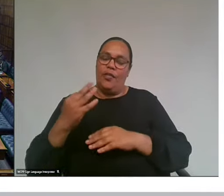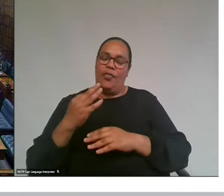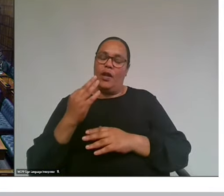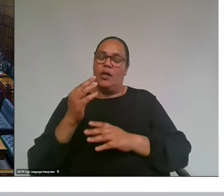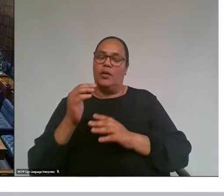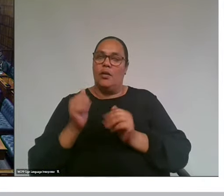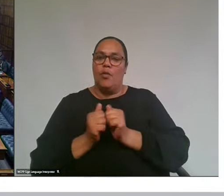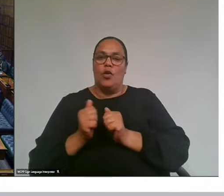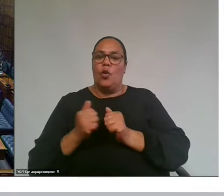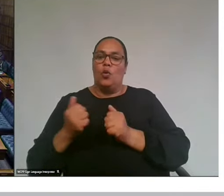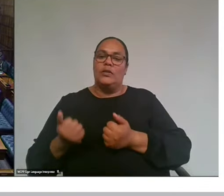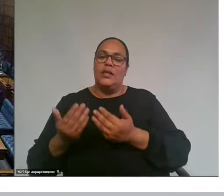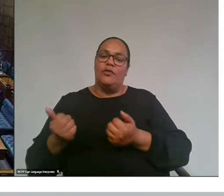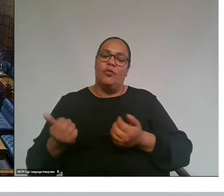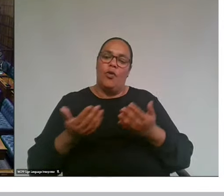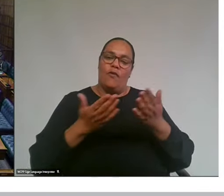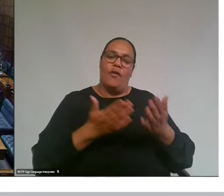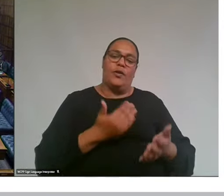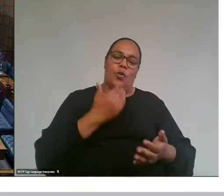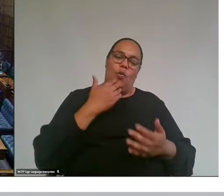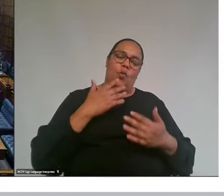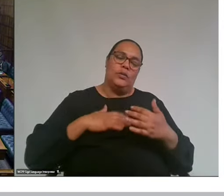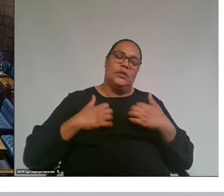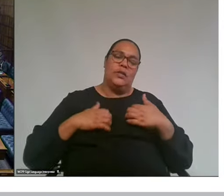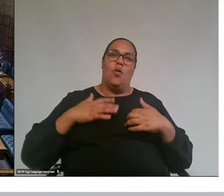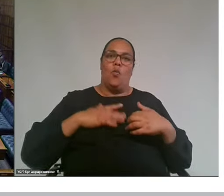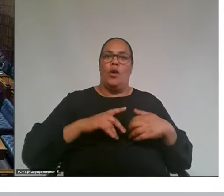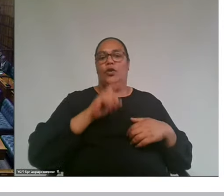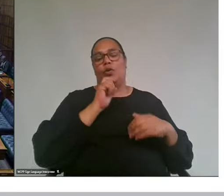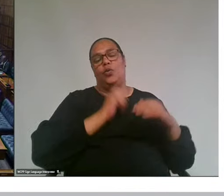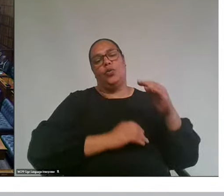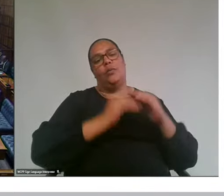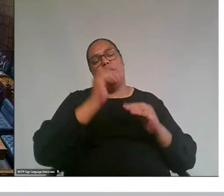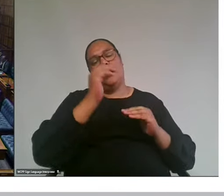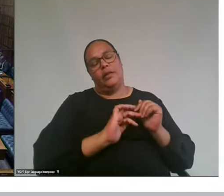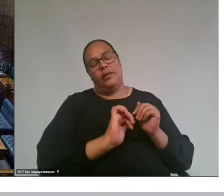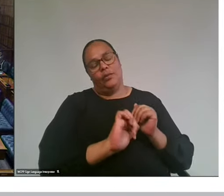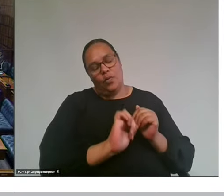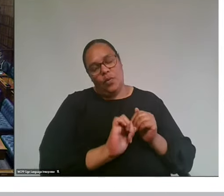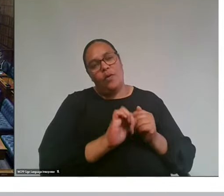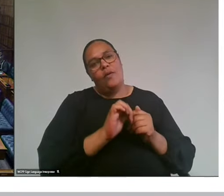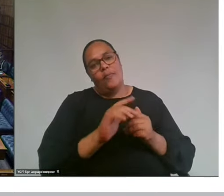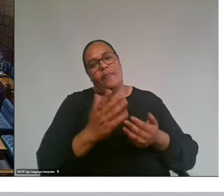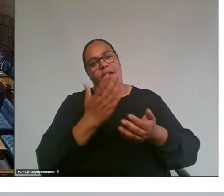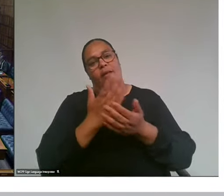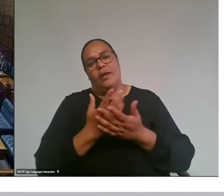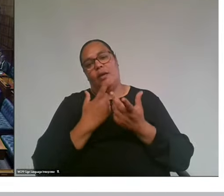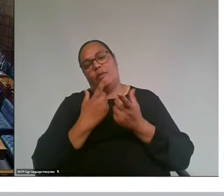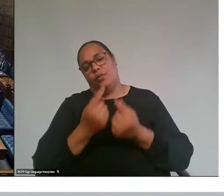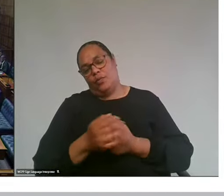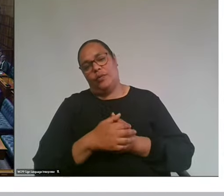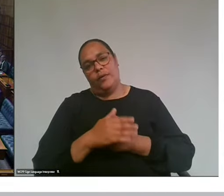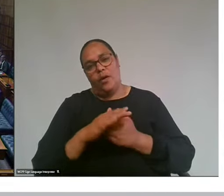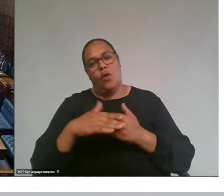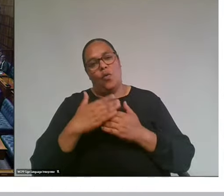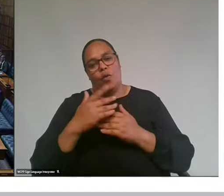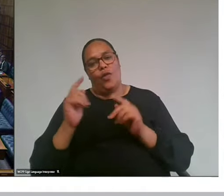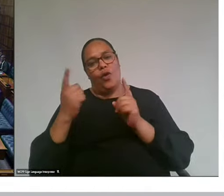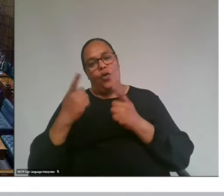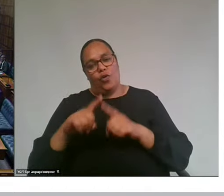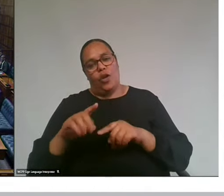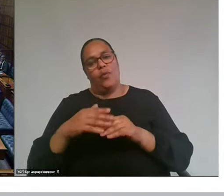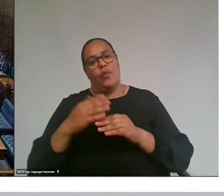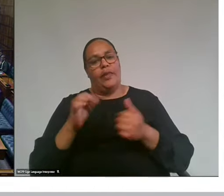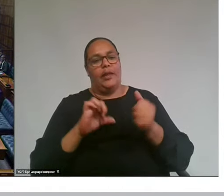any service provider that wants to use the facility um uh can can do so uh with agreement with the chemical